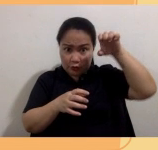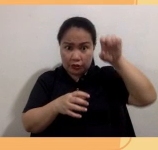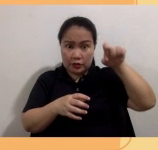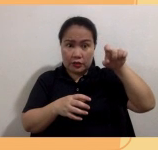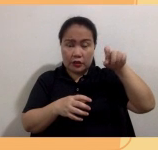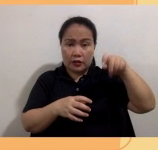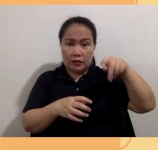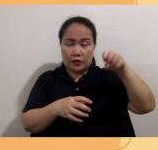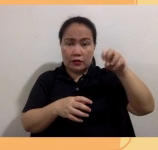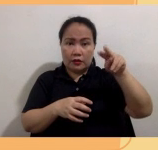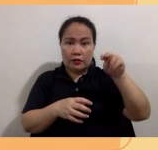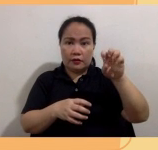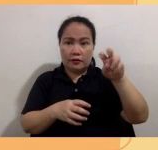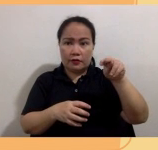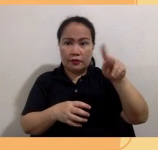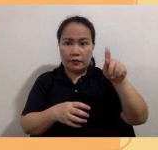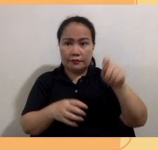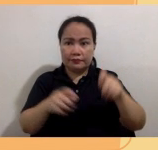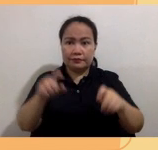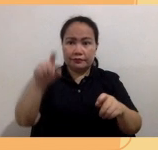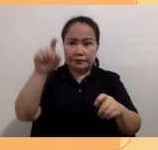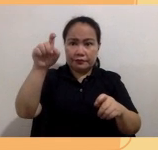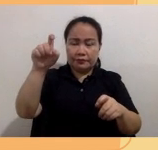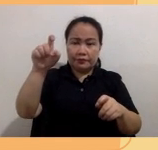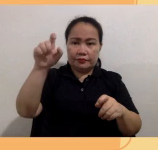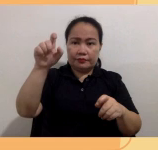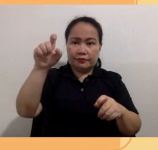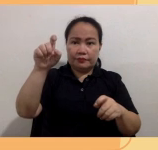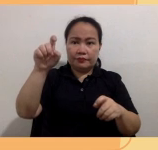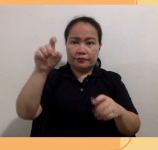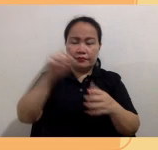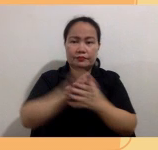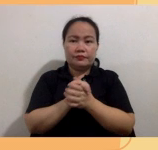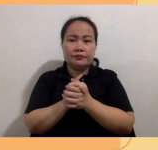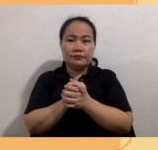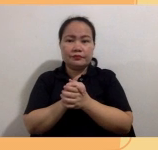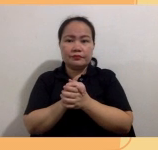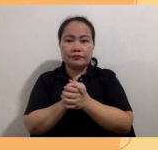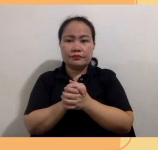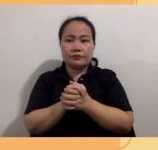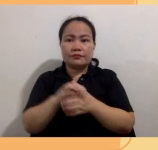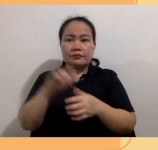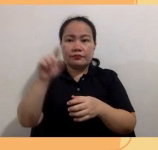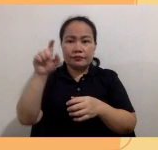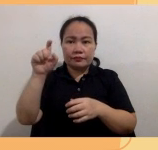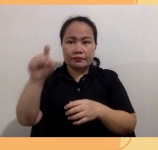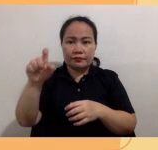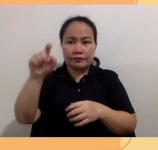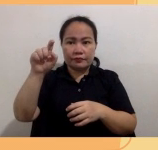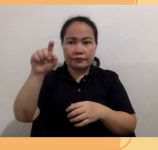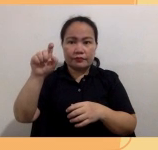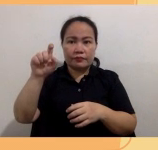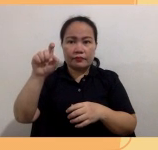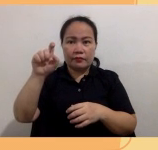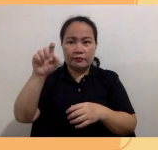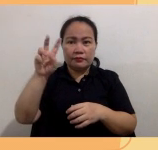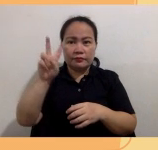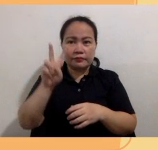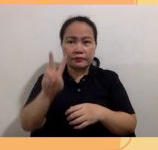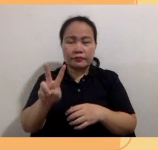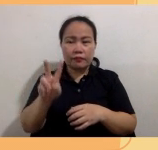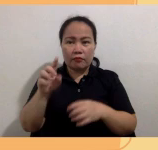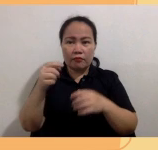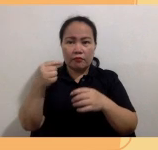halimbawa, ito. So, I have here, ito, pareho silang x. So, we can subtract the exponents. So, 3 minus 2, that is